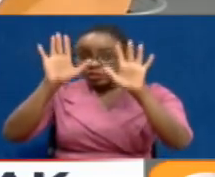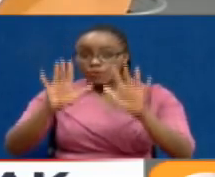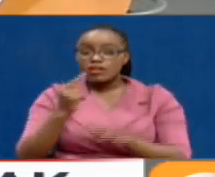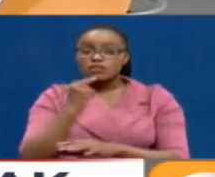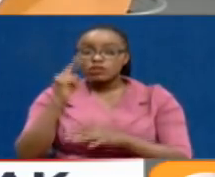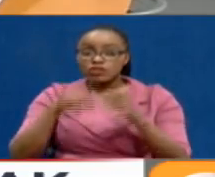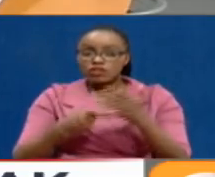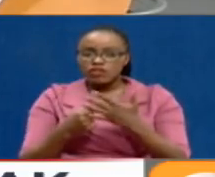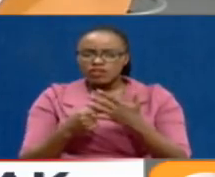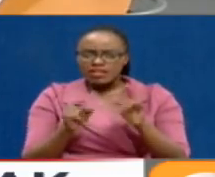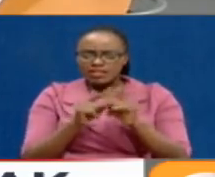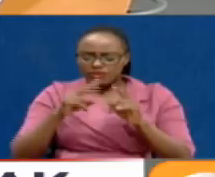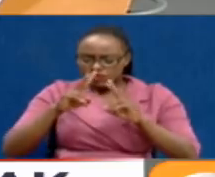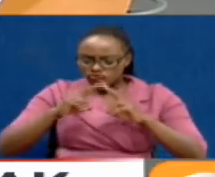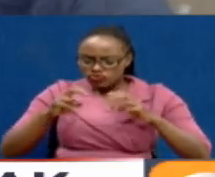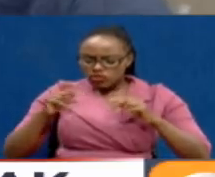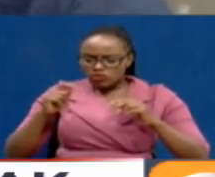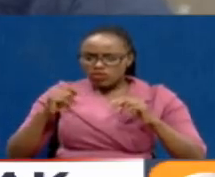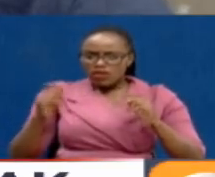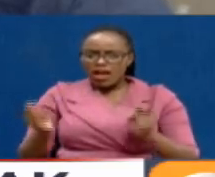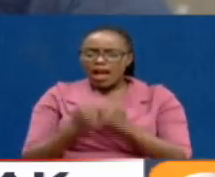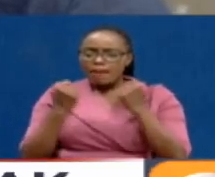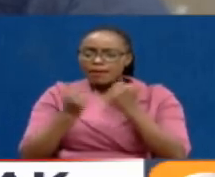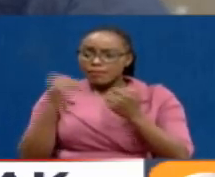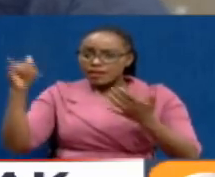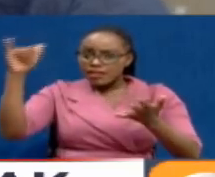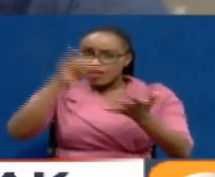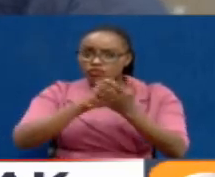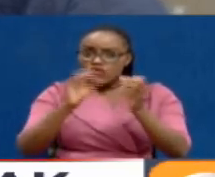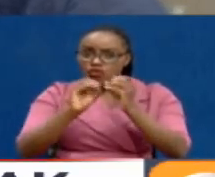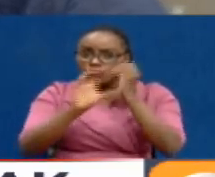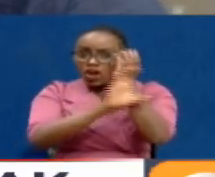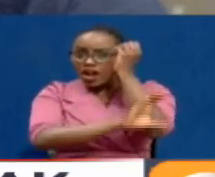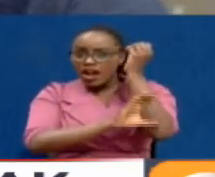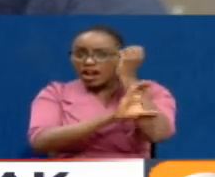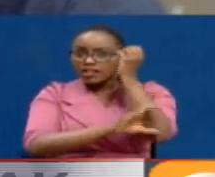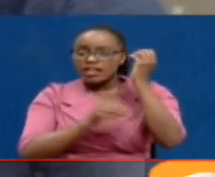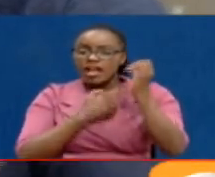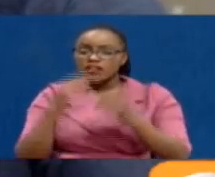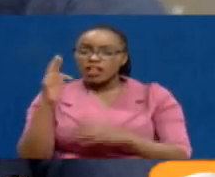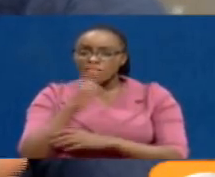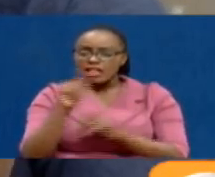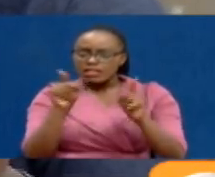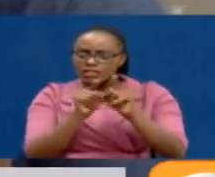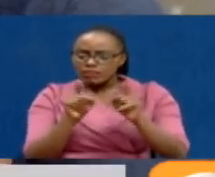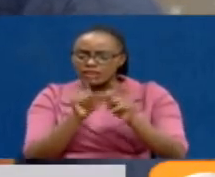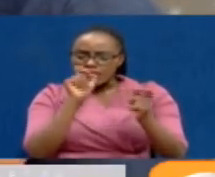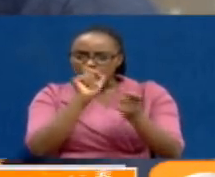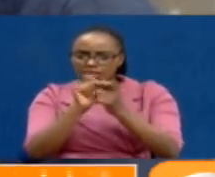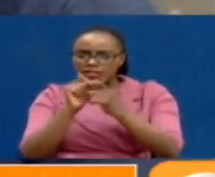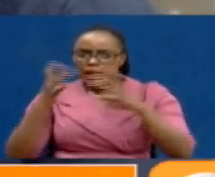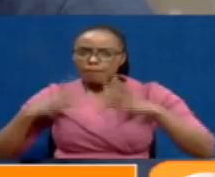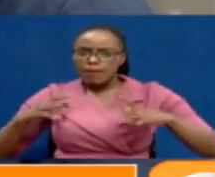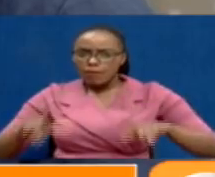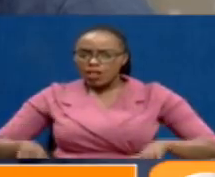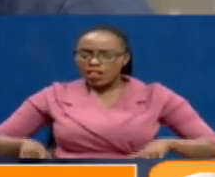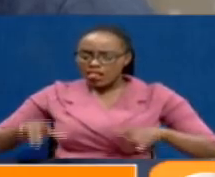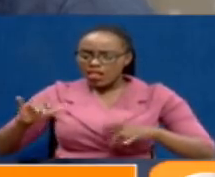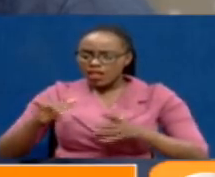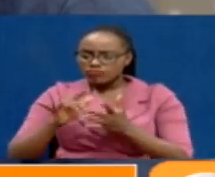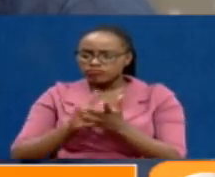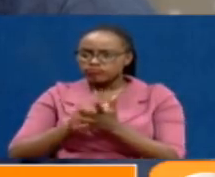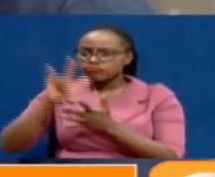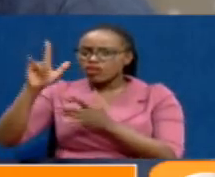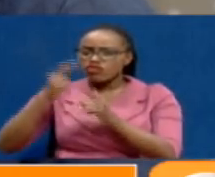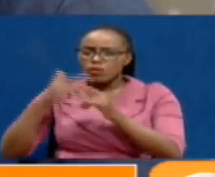that screening is not just happening at our airport. Countries that have these cases are also screening where the people are leaving their airports,